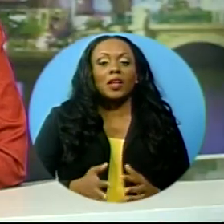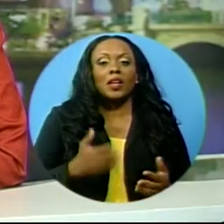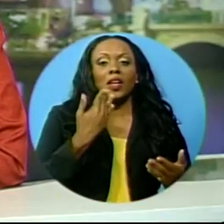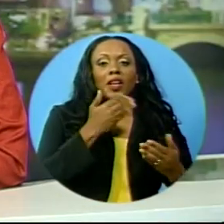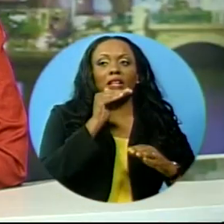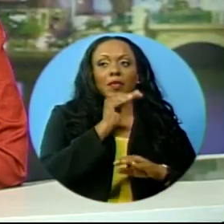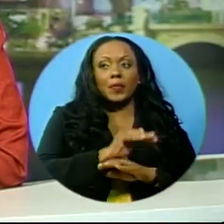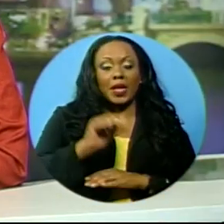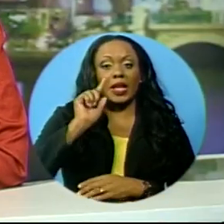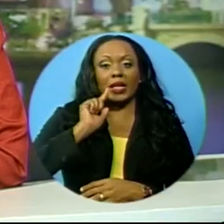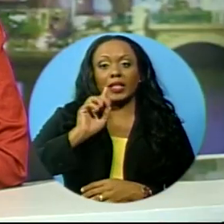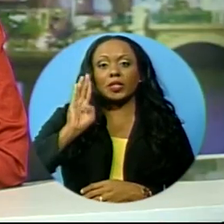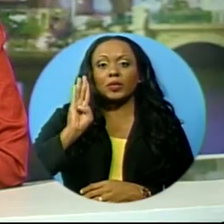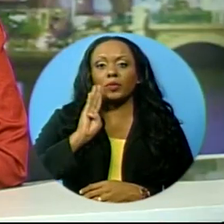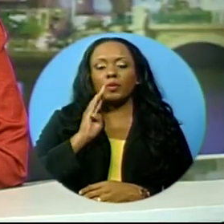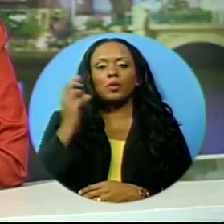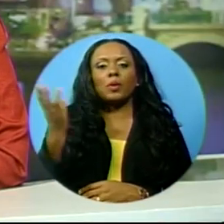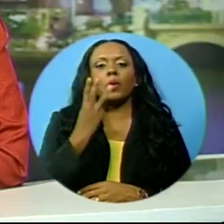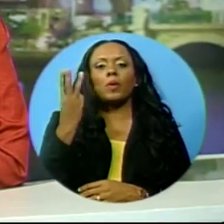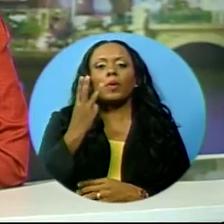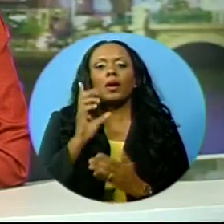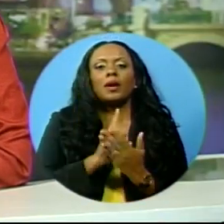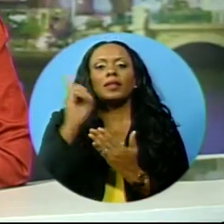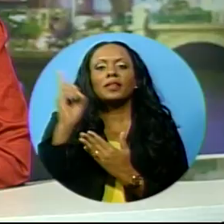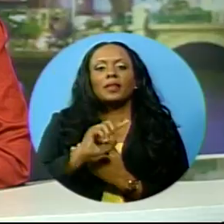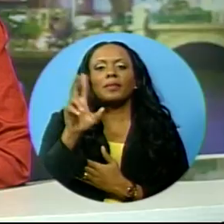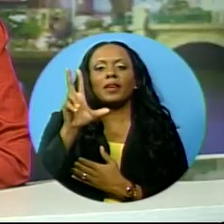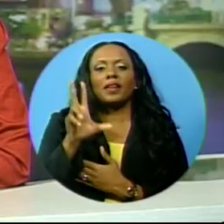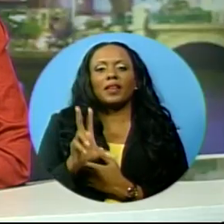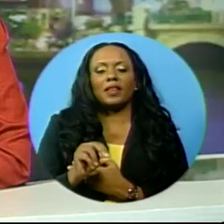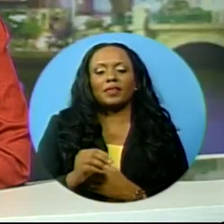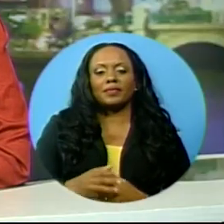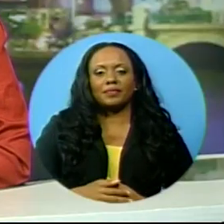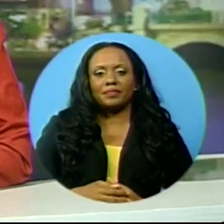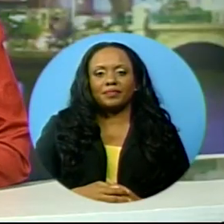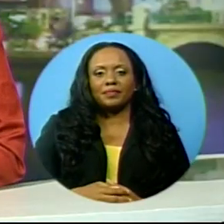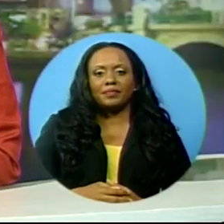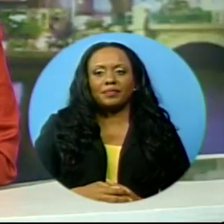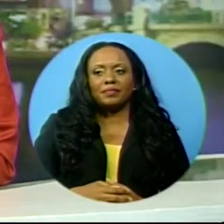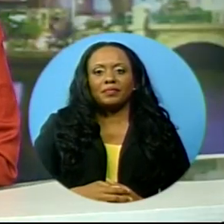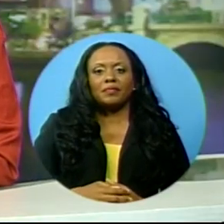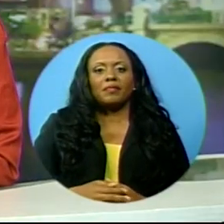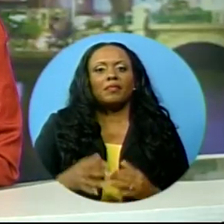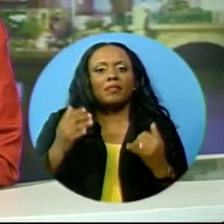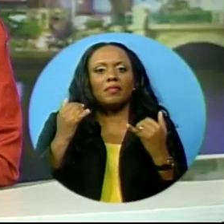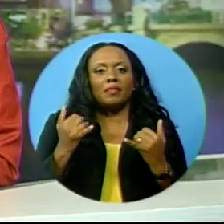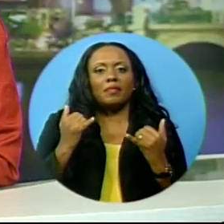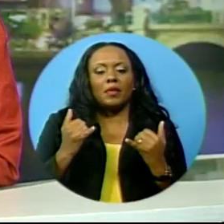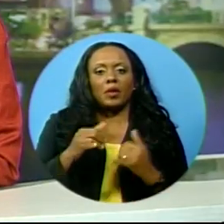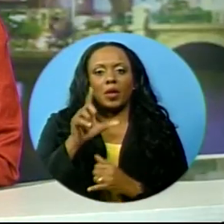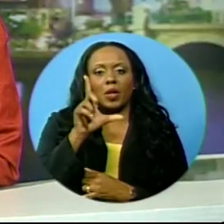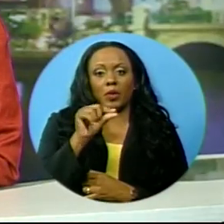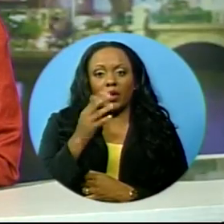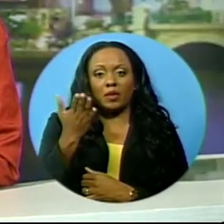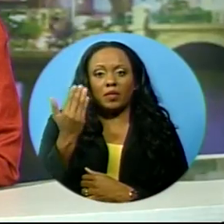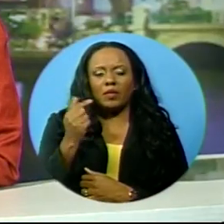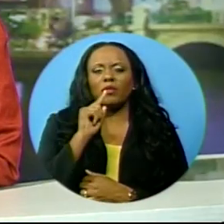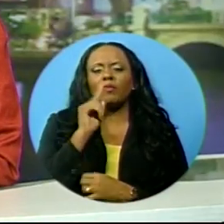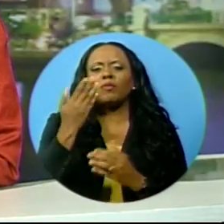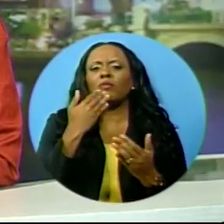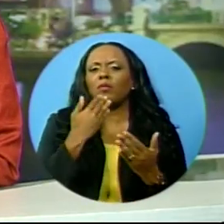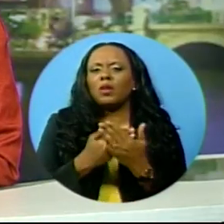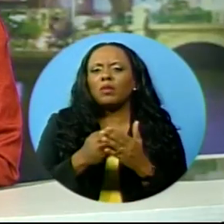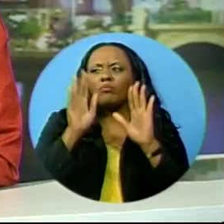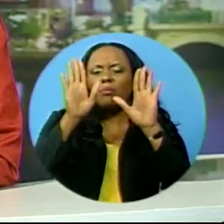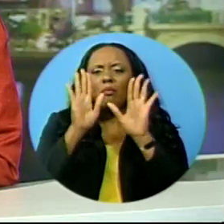Very good evening to you. I'm Lisa Broom. This is the CBC Evening News. In our top story tonight, 2015 has been heralded as